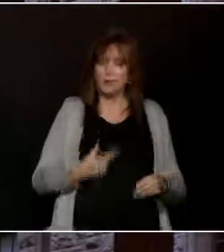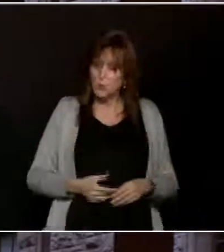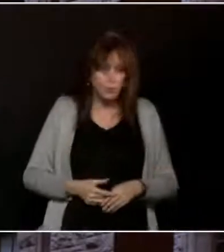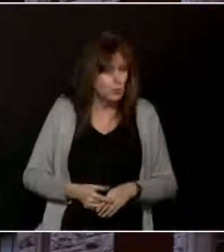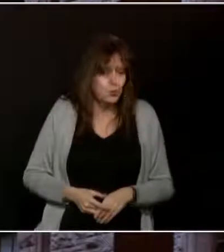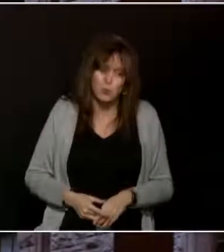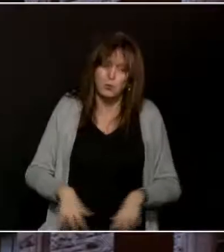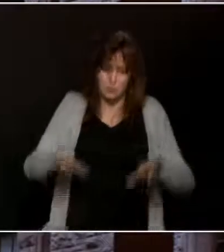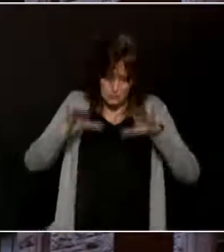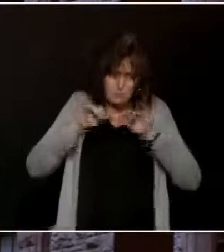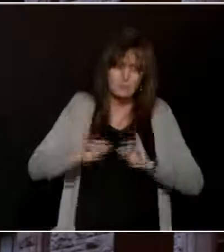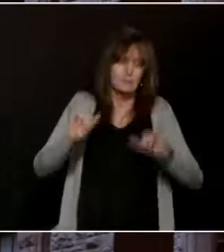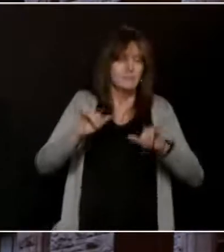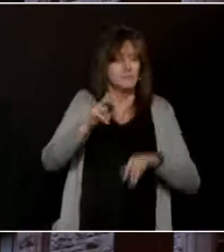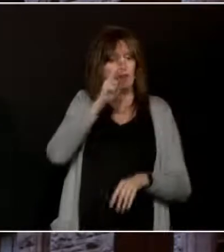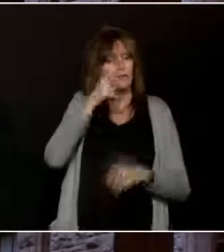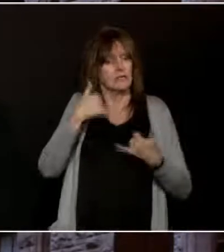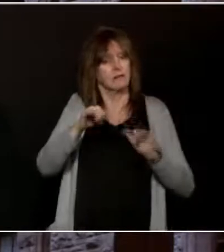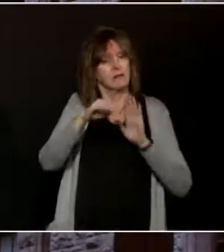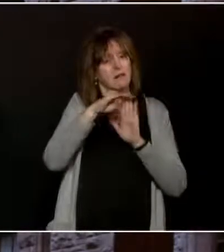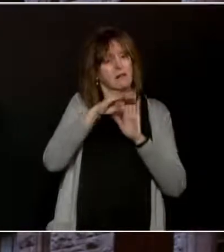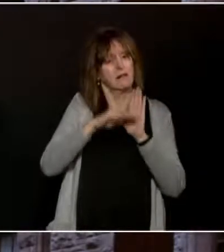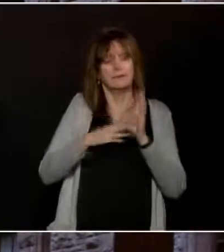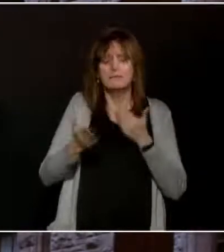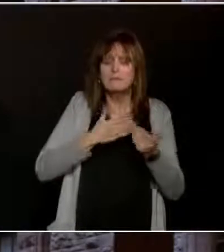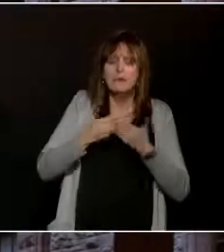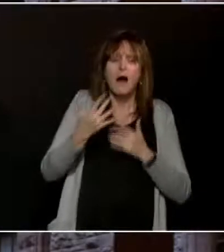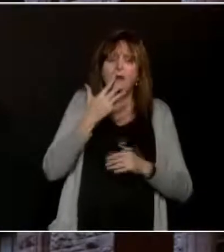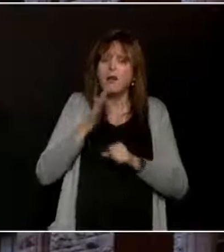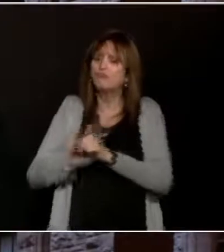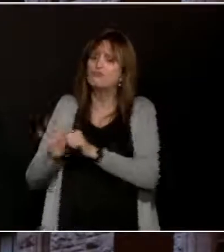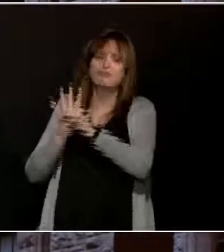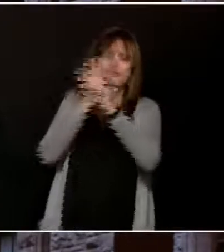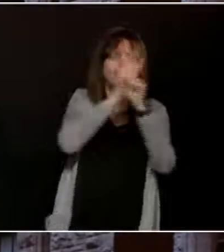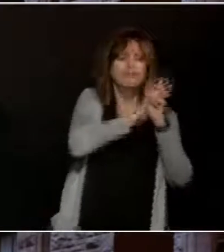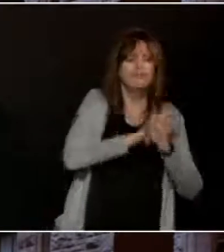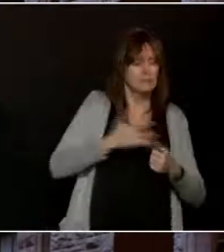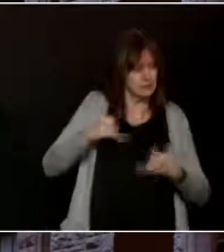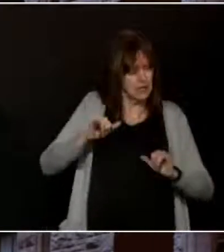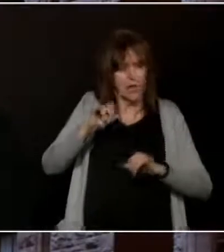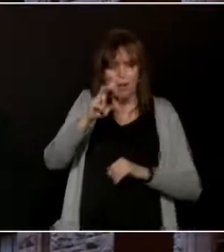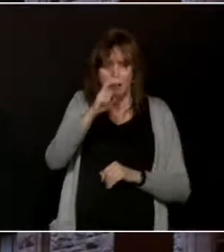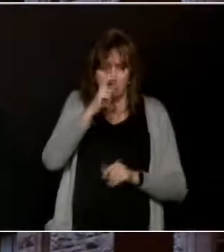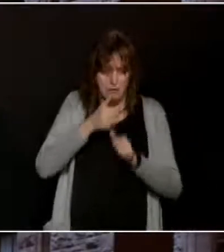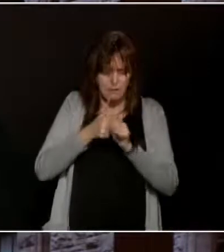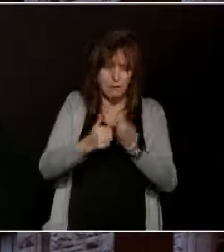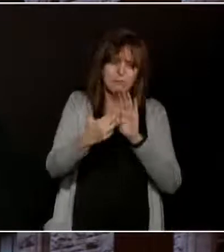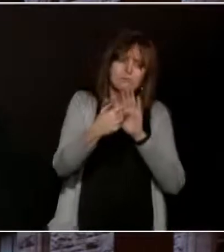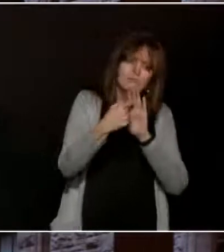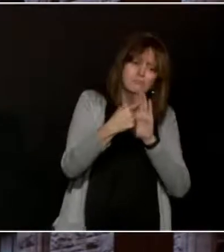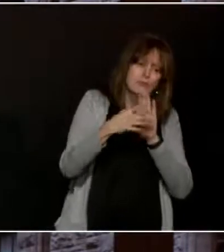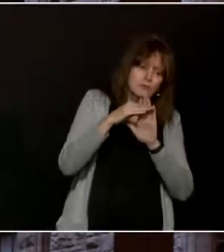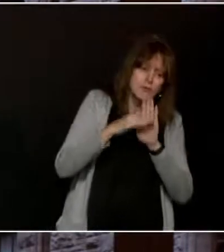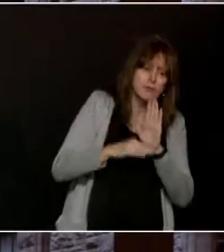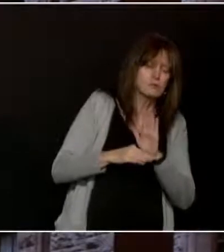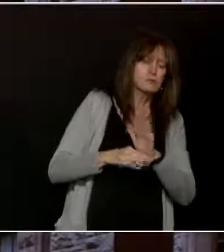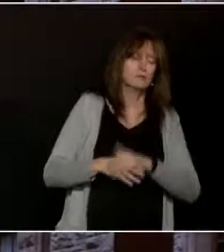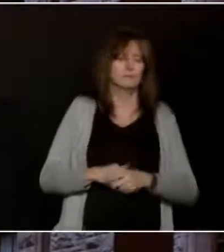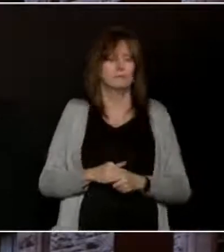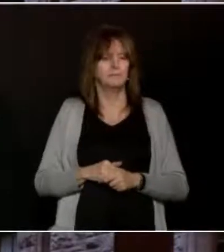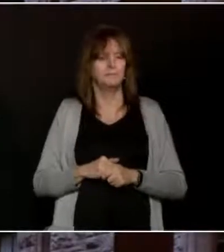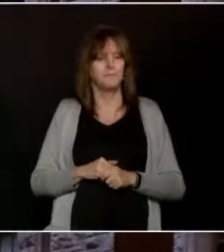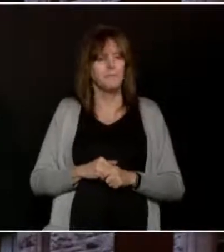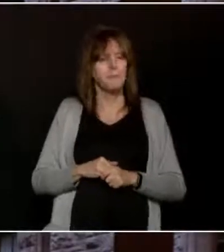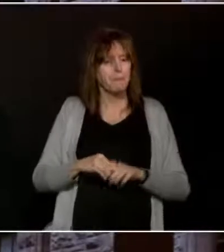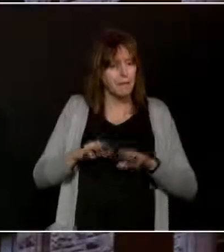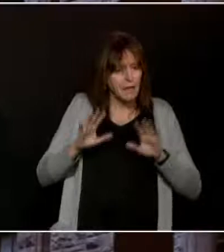zones of green and yellow. You still have to be vigilant in those activities. By doing that, the thought is you keep the cases down, you